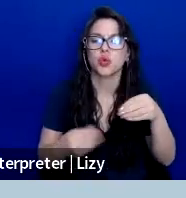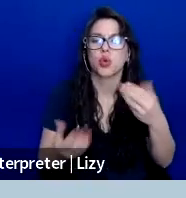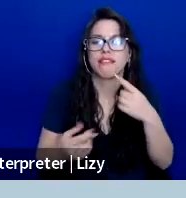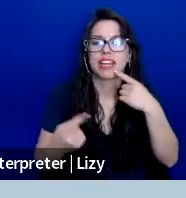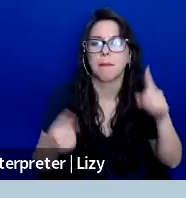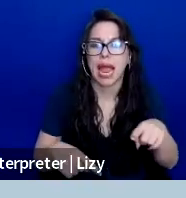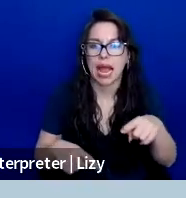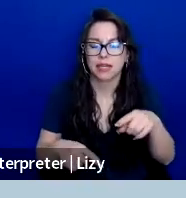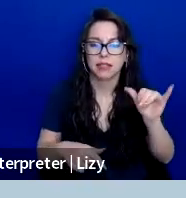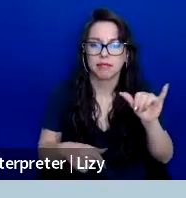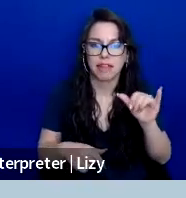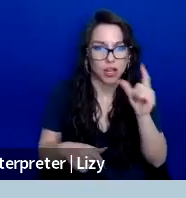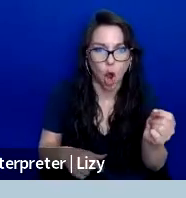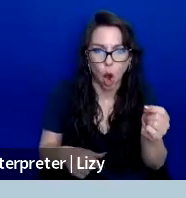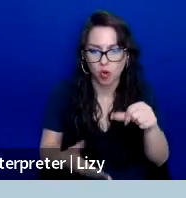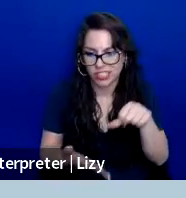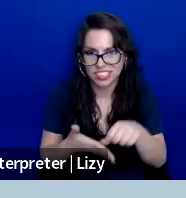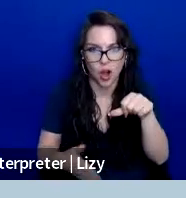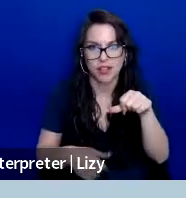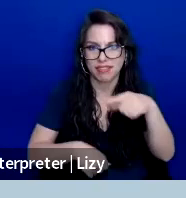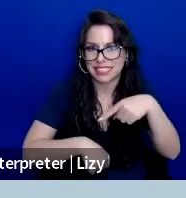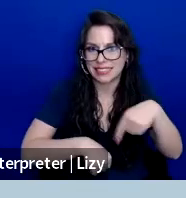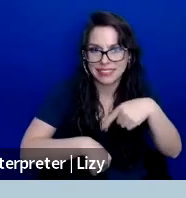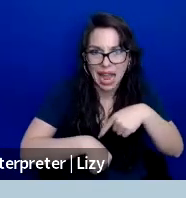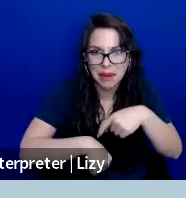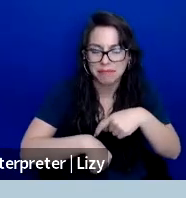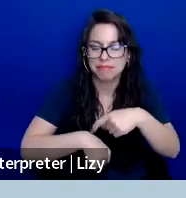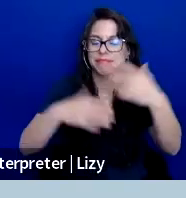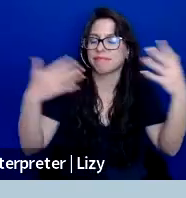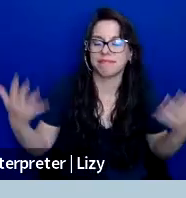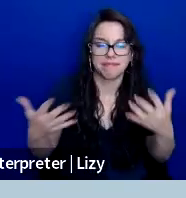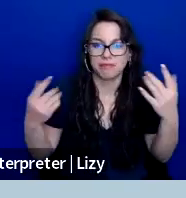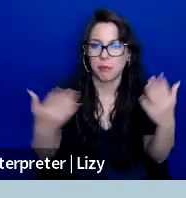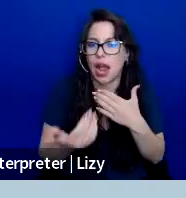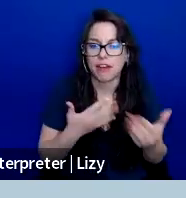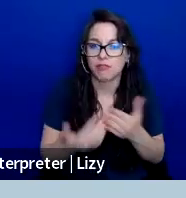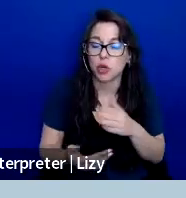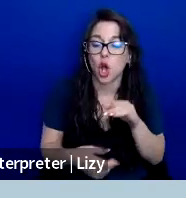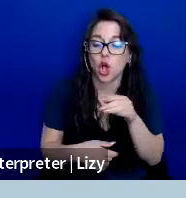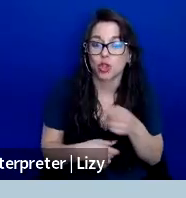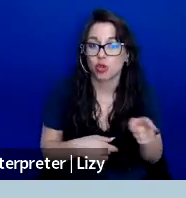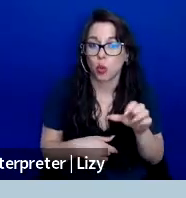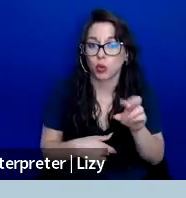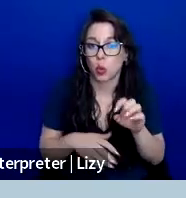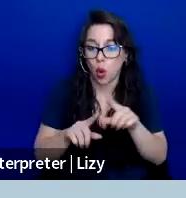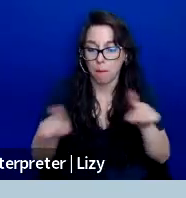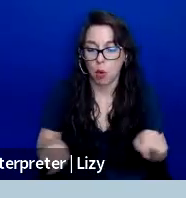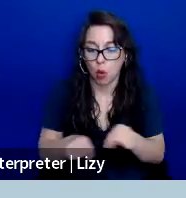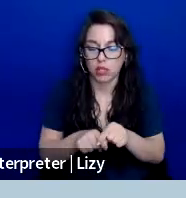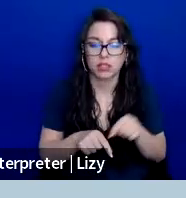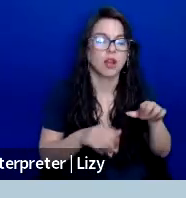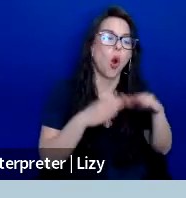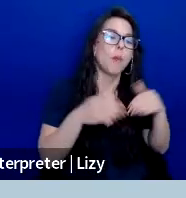like start the buzzer or whatnot. So these core boards, Open Access has different versions